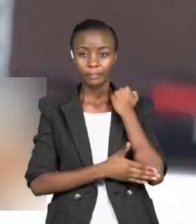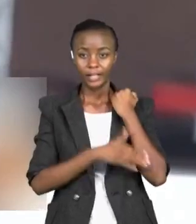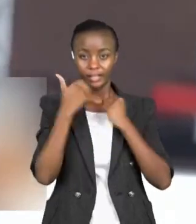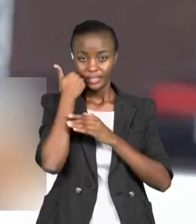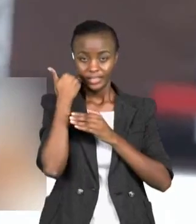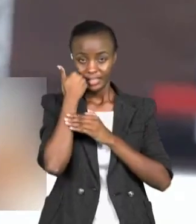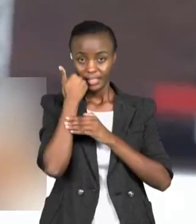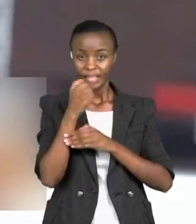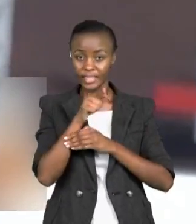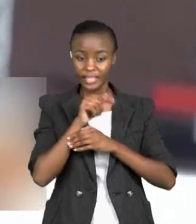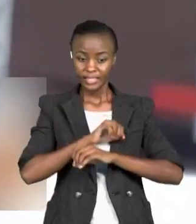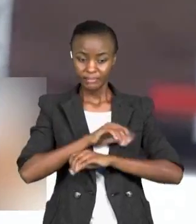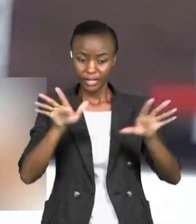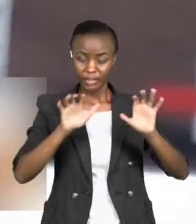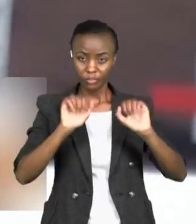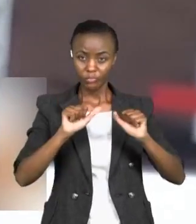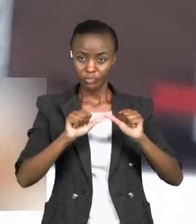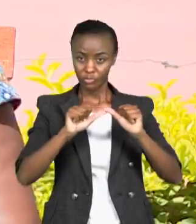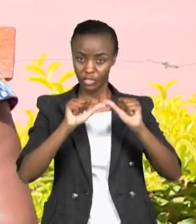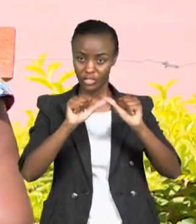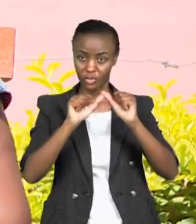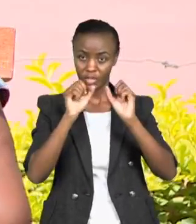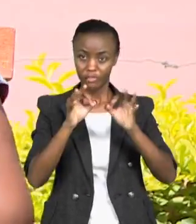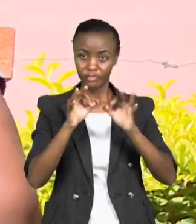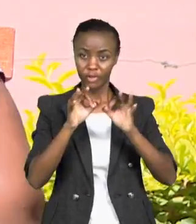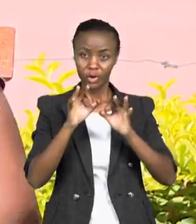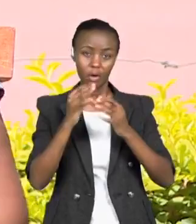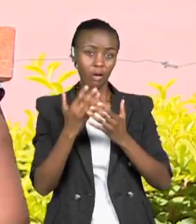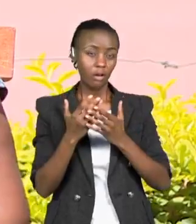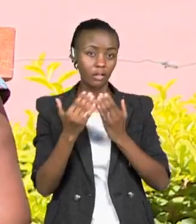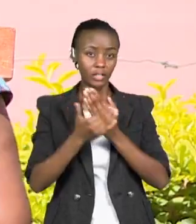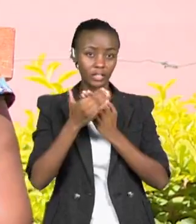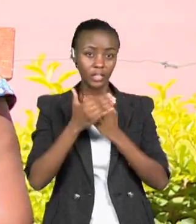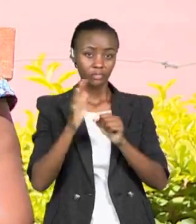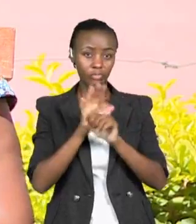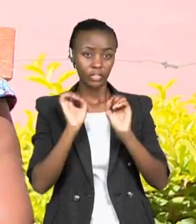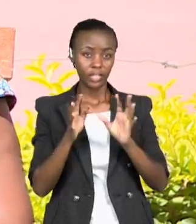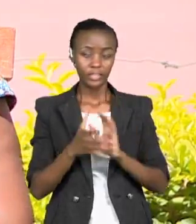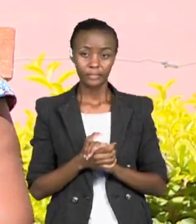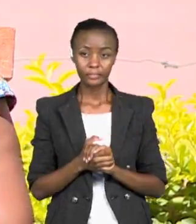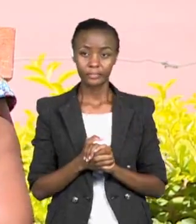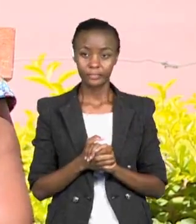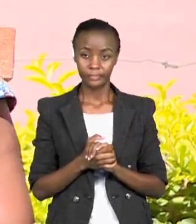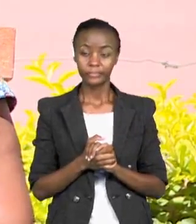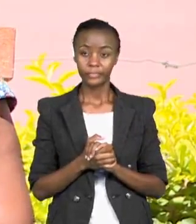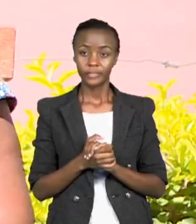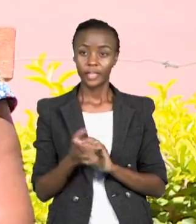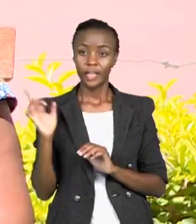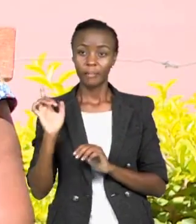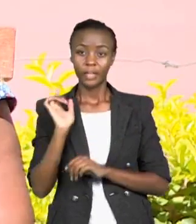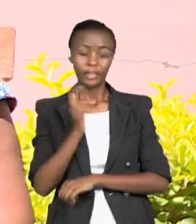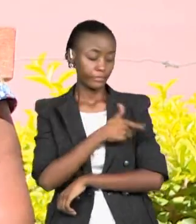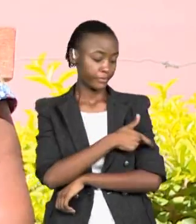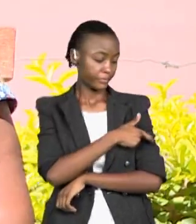easily come if we let our guard down. The impact has been good. The vaccination